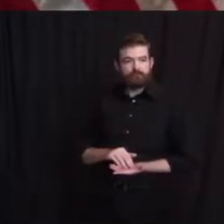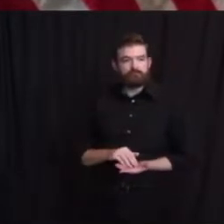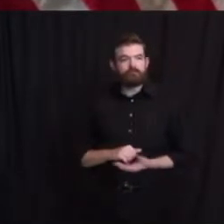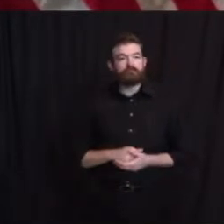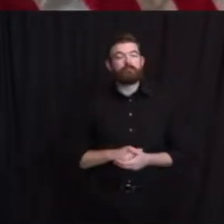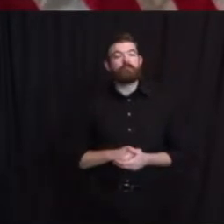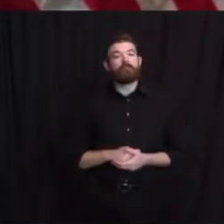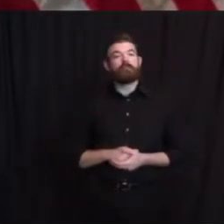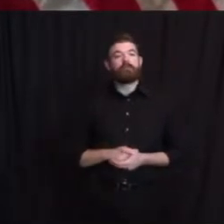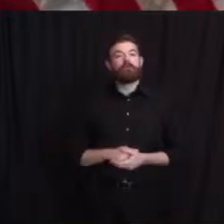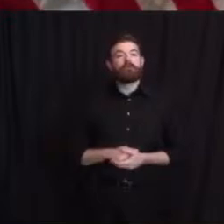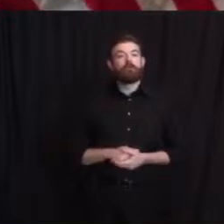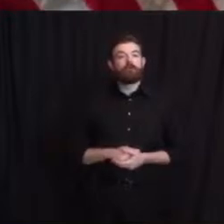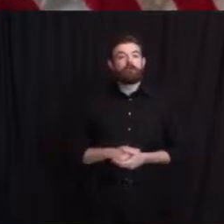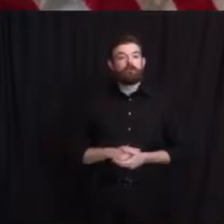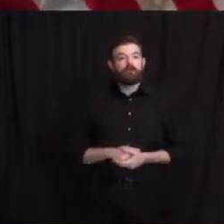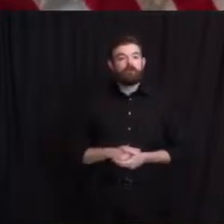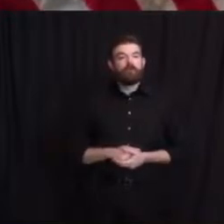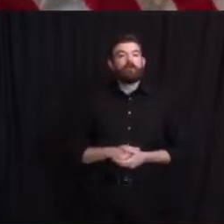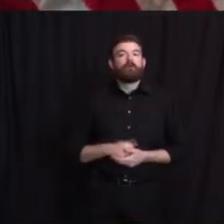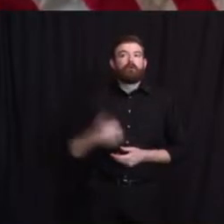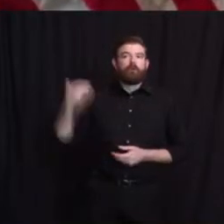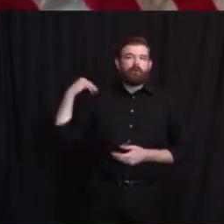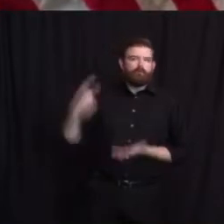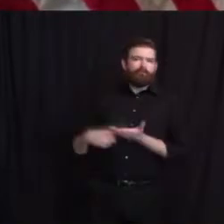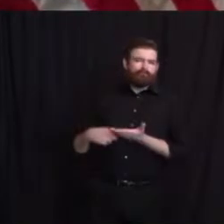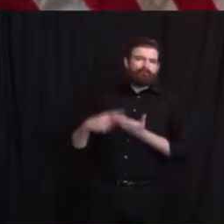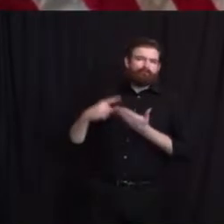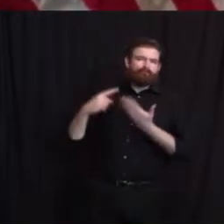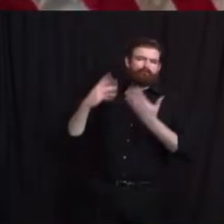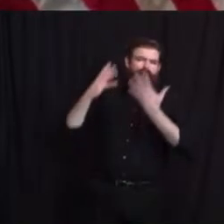steps that we've wanted to get to, and I know you've worked closely with Judy and her team